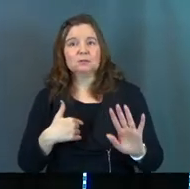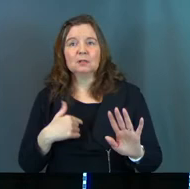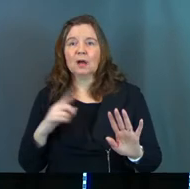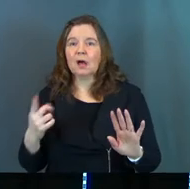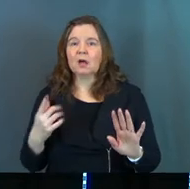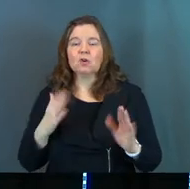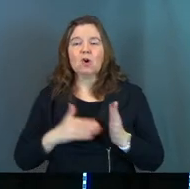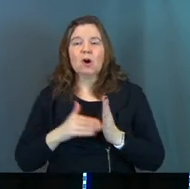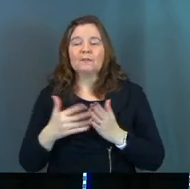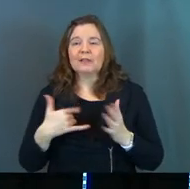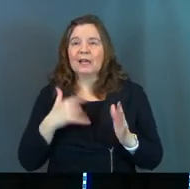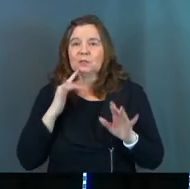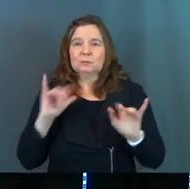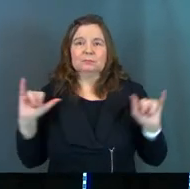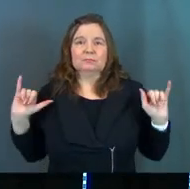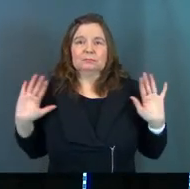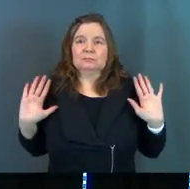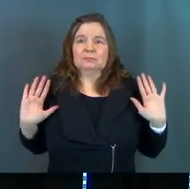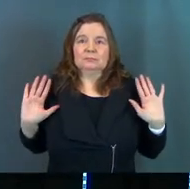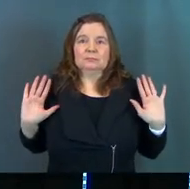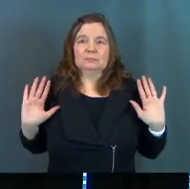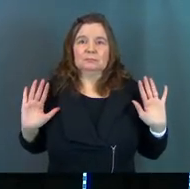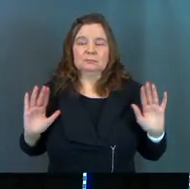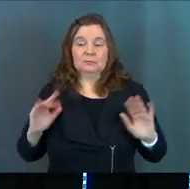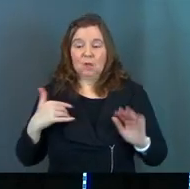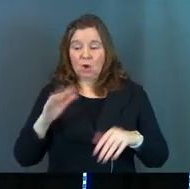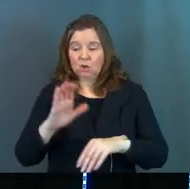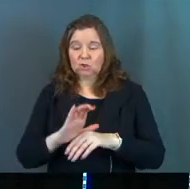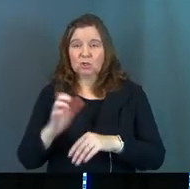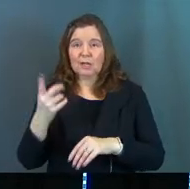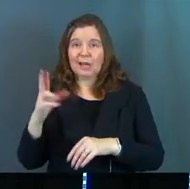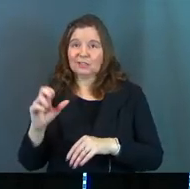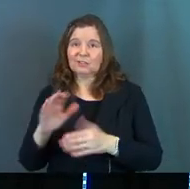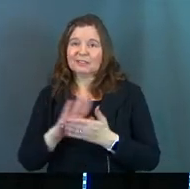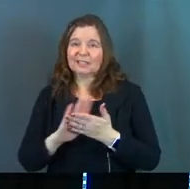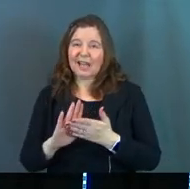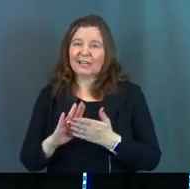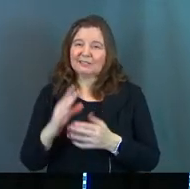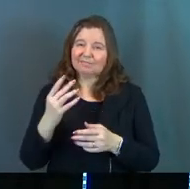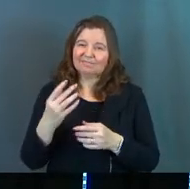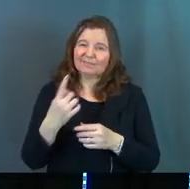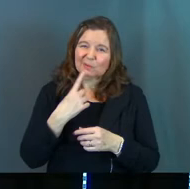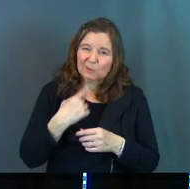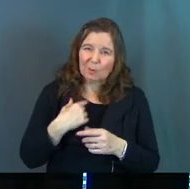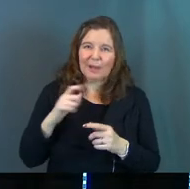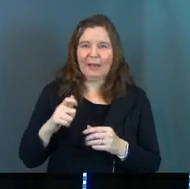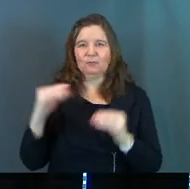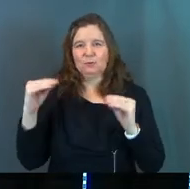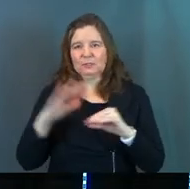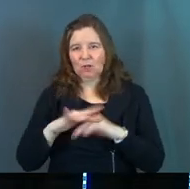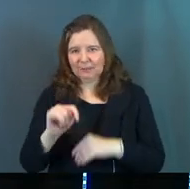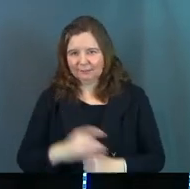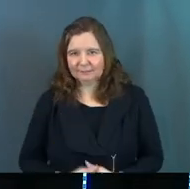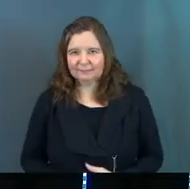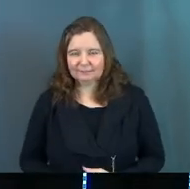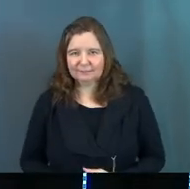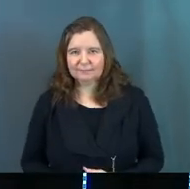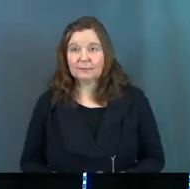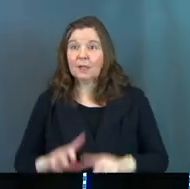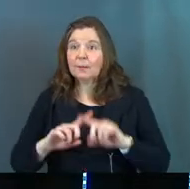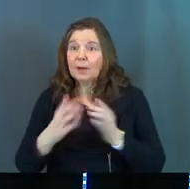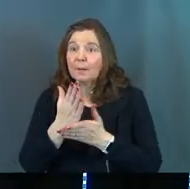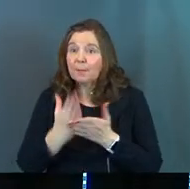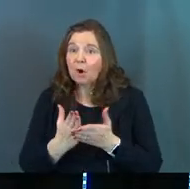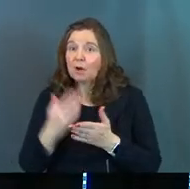I just often like to stay away from it. Our church elders kind of twisted my arm to do this series.